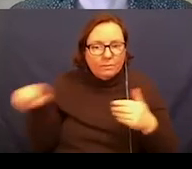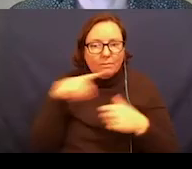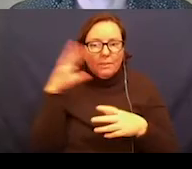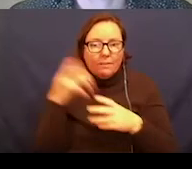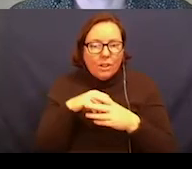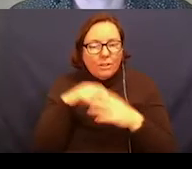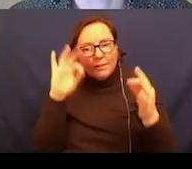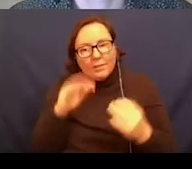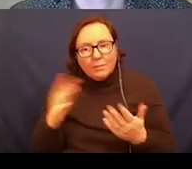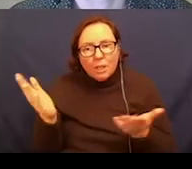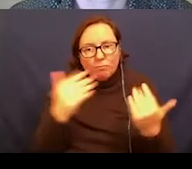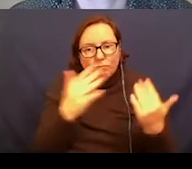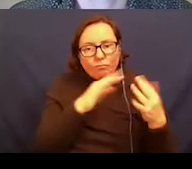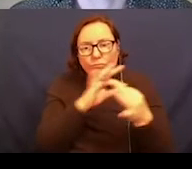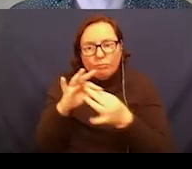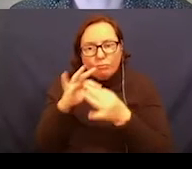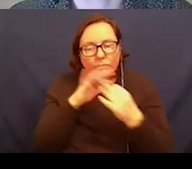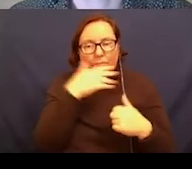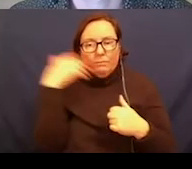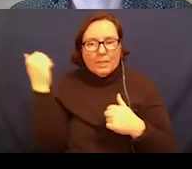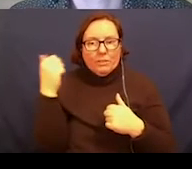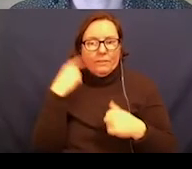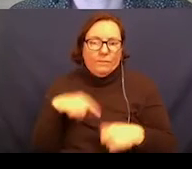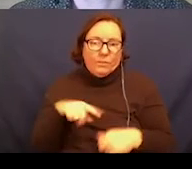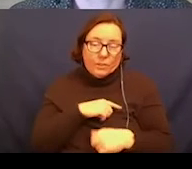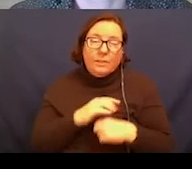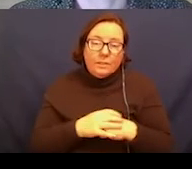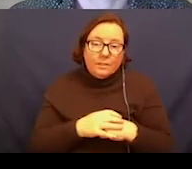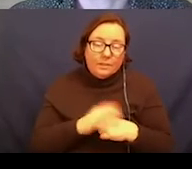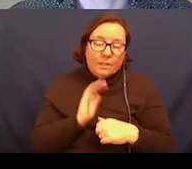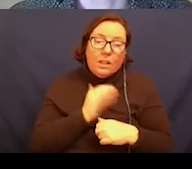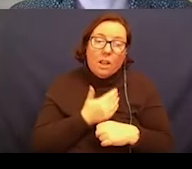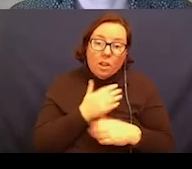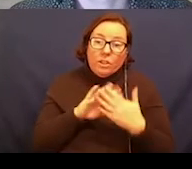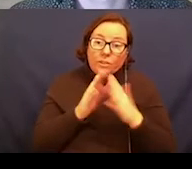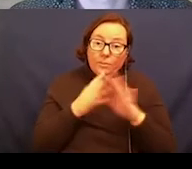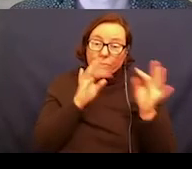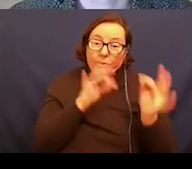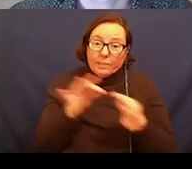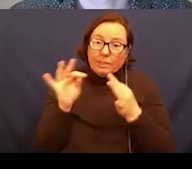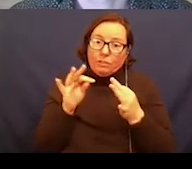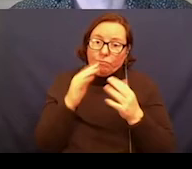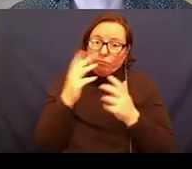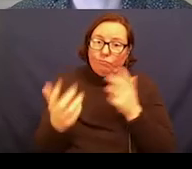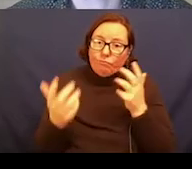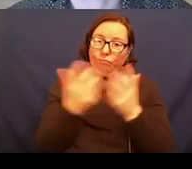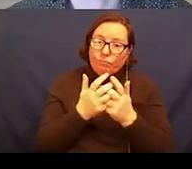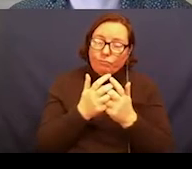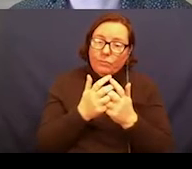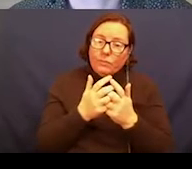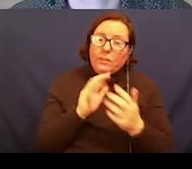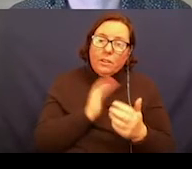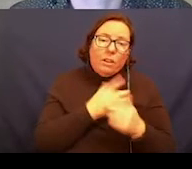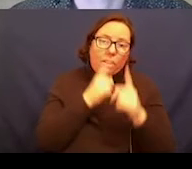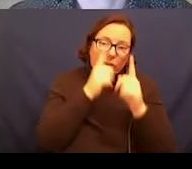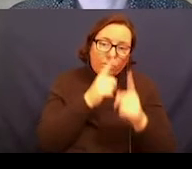It helps ensure that the energy decisions we make as a community are rooted in our